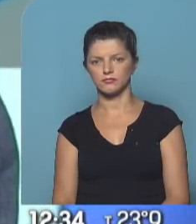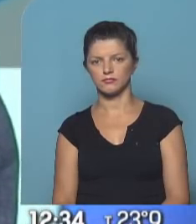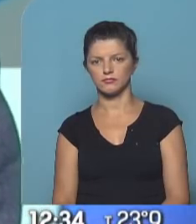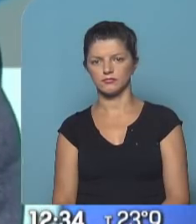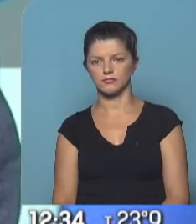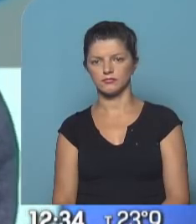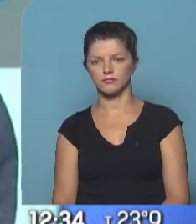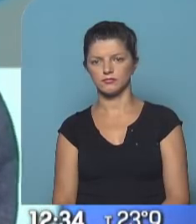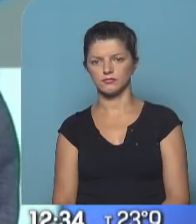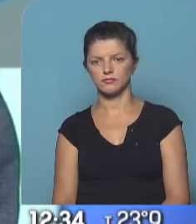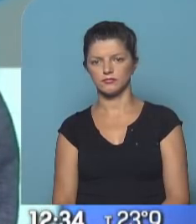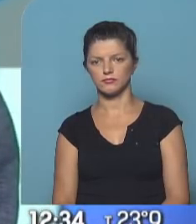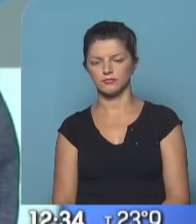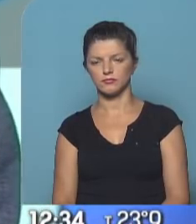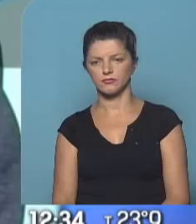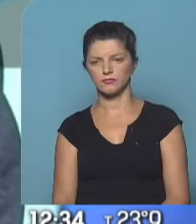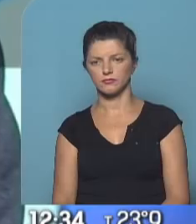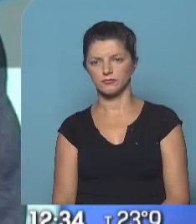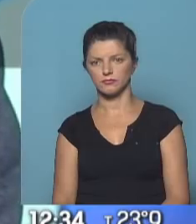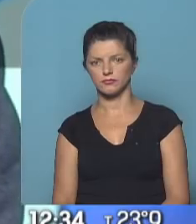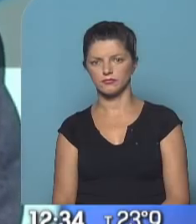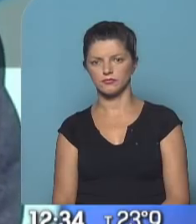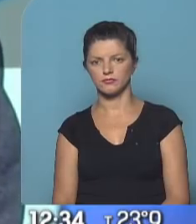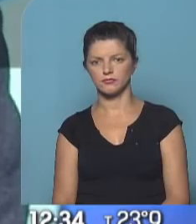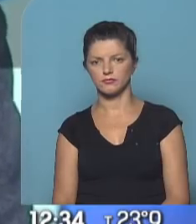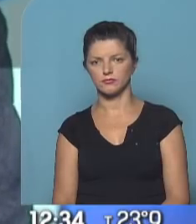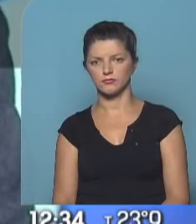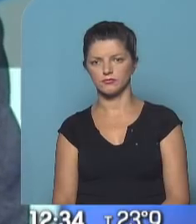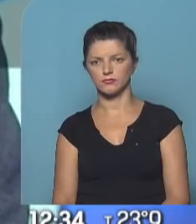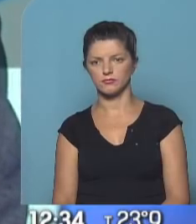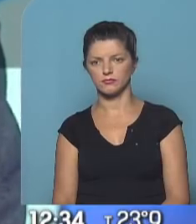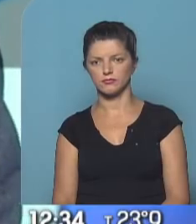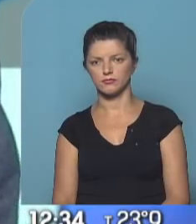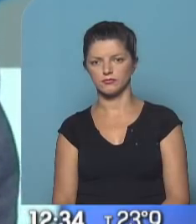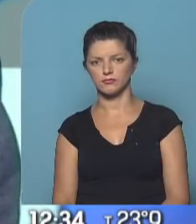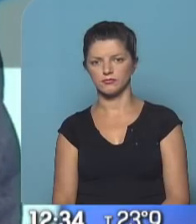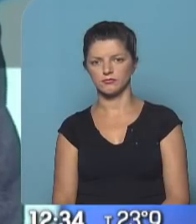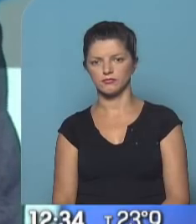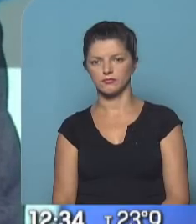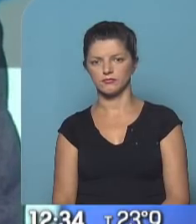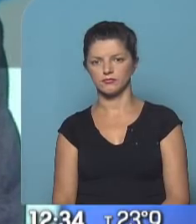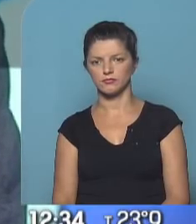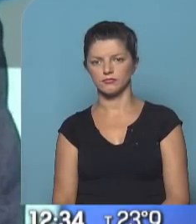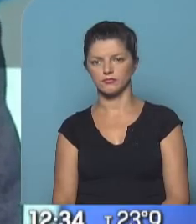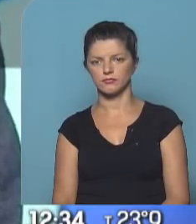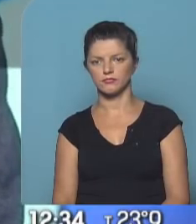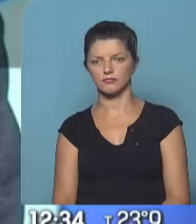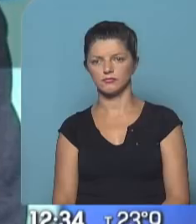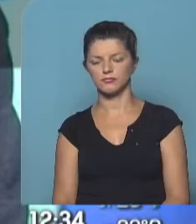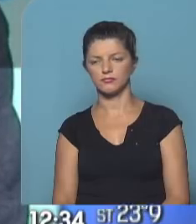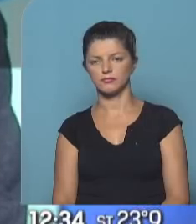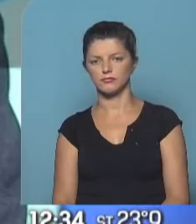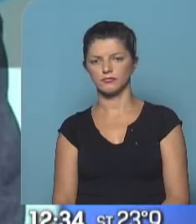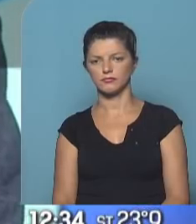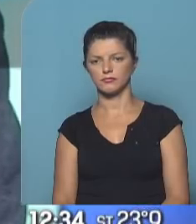ask you, did you talk to the president? Did you interview him for this book? I absolutely spoke to the president. Whether he realized it was an interview